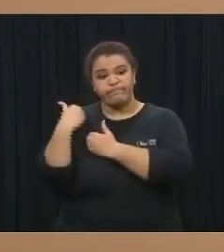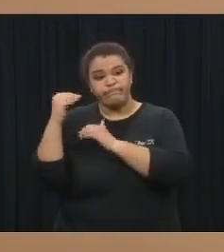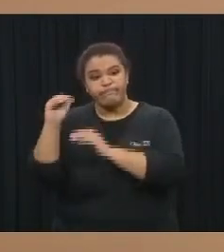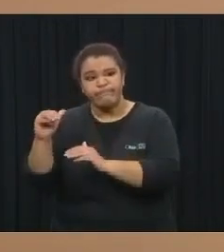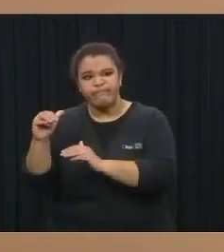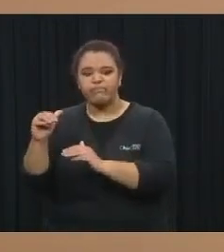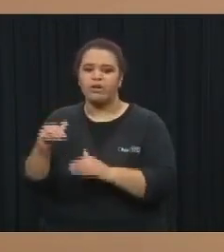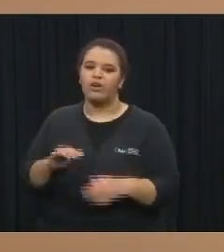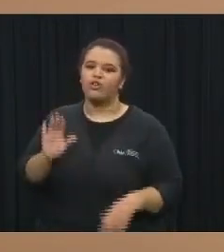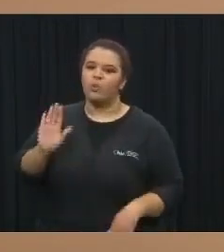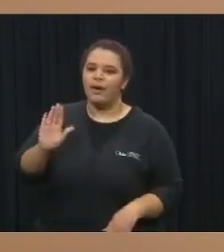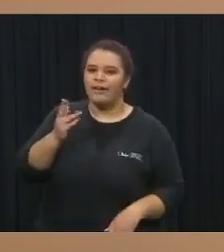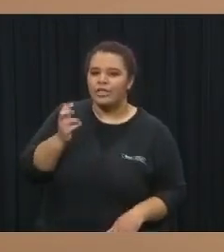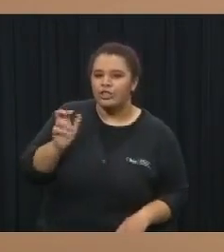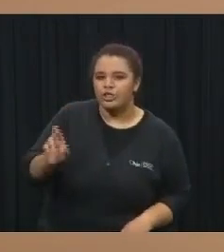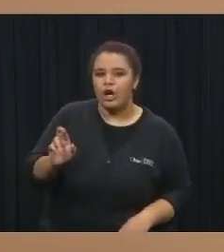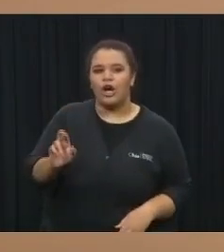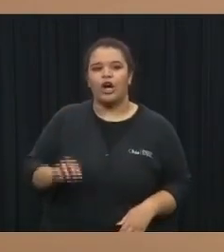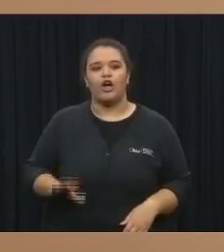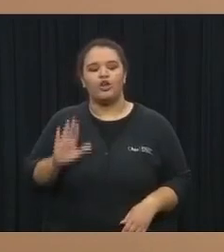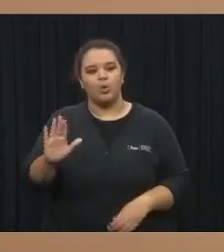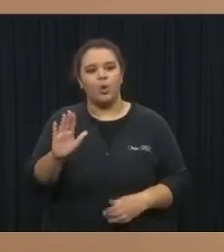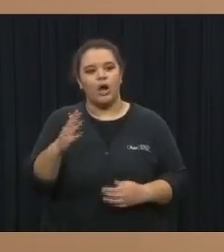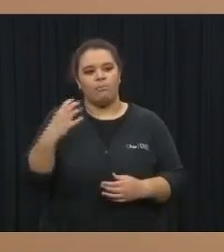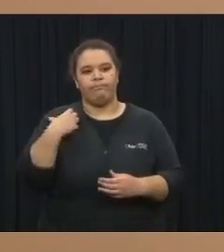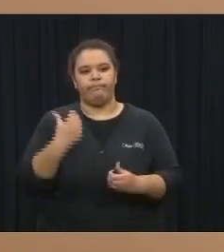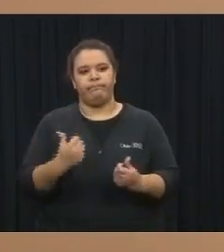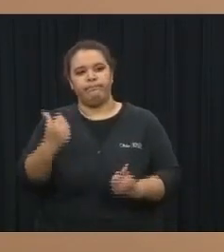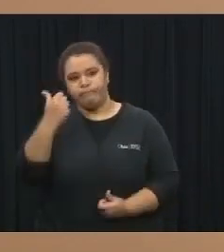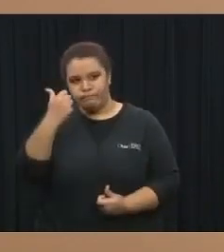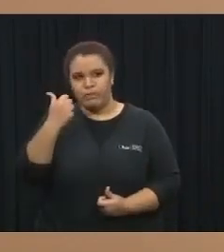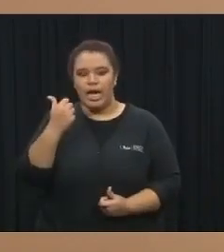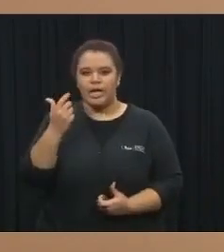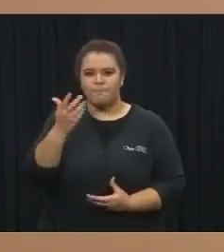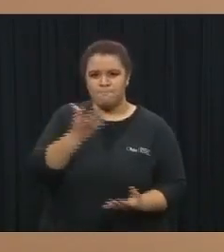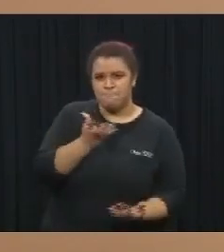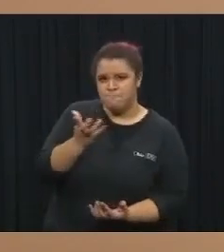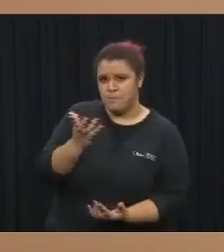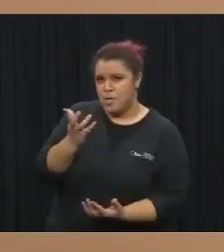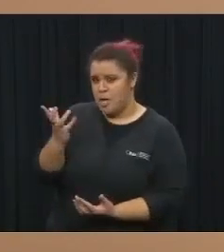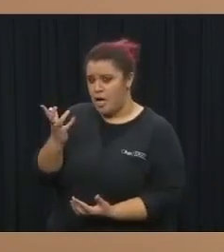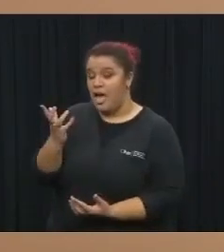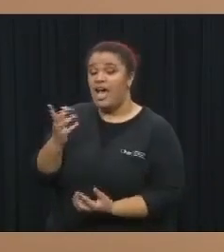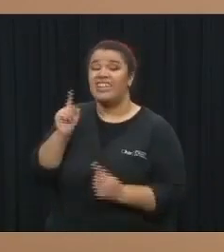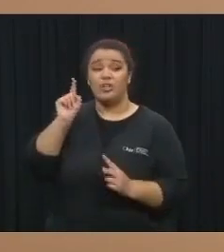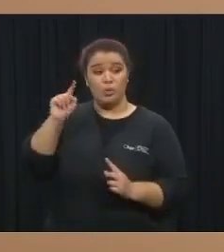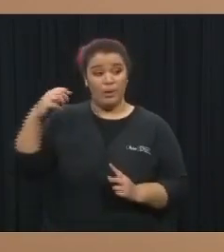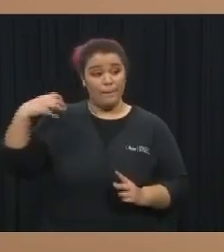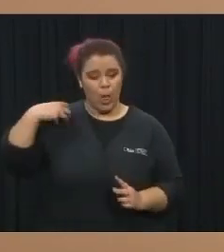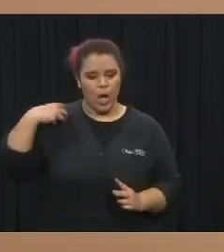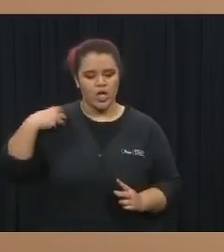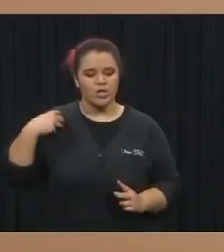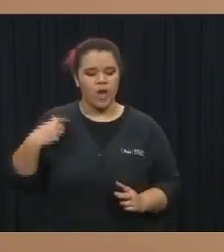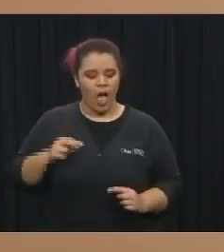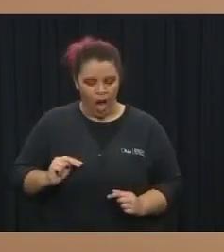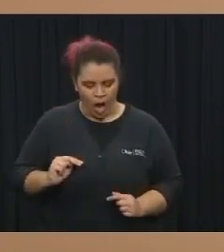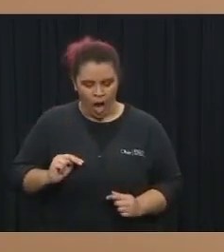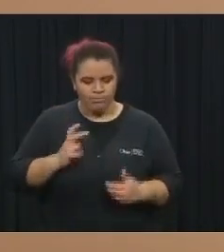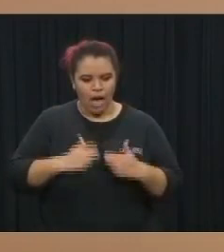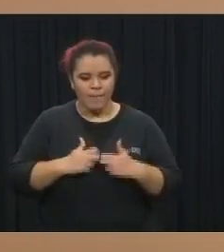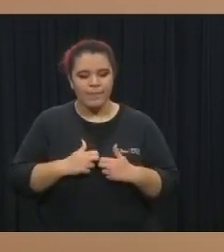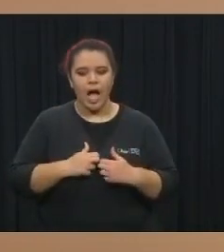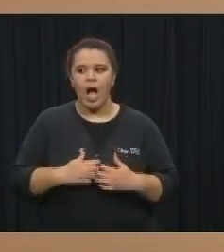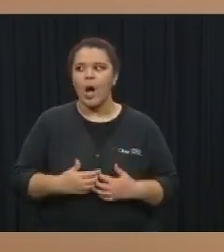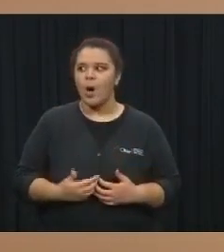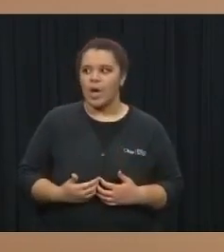to interpret with the best guidance you can, and then help your employees do that. That will be probably the most efficient way